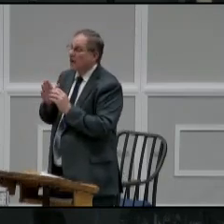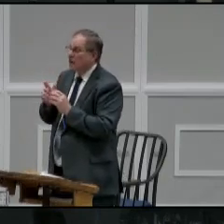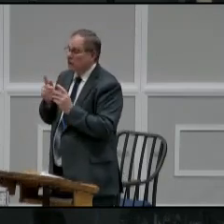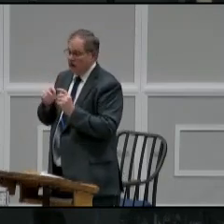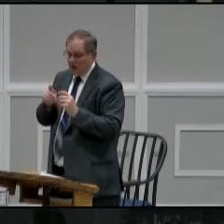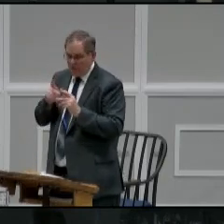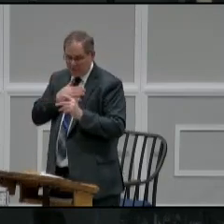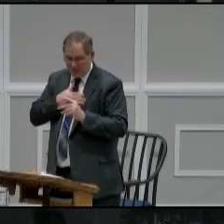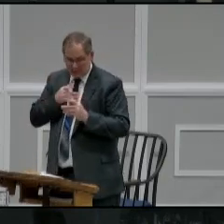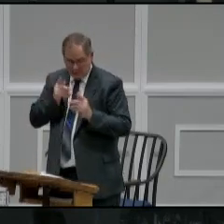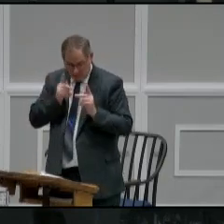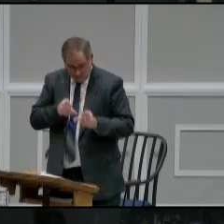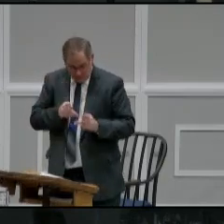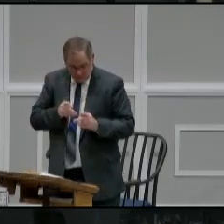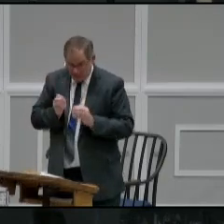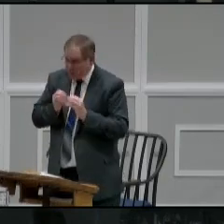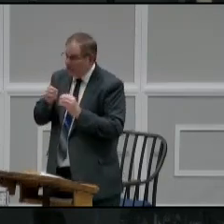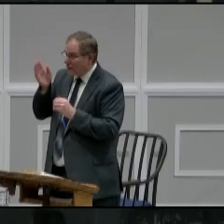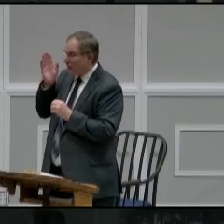God Almighty. That's not right.